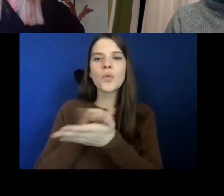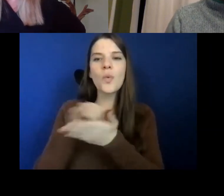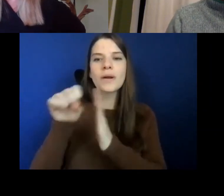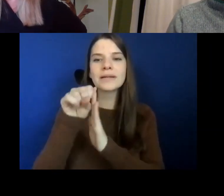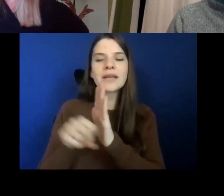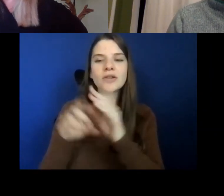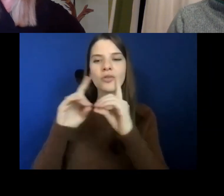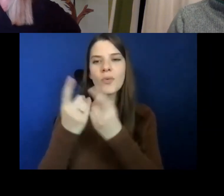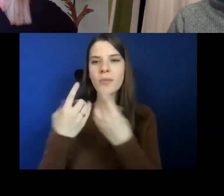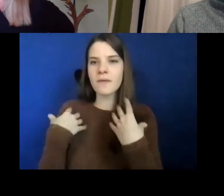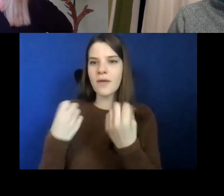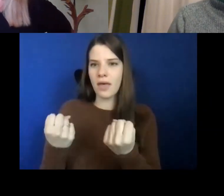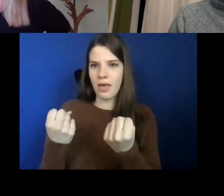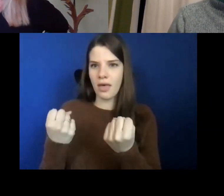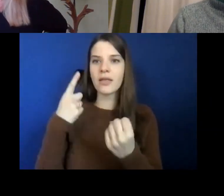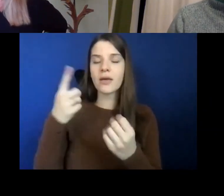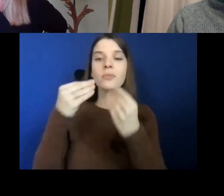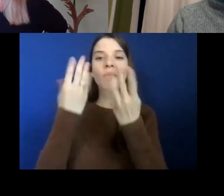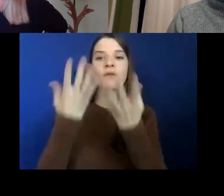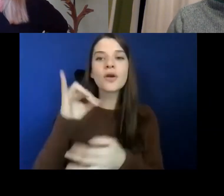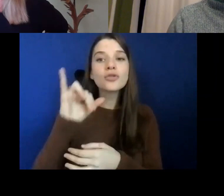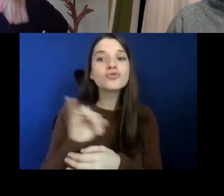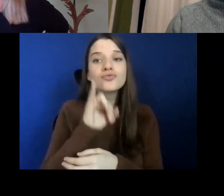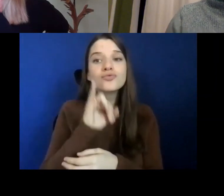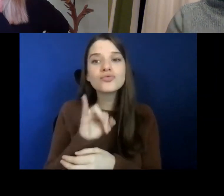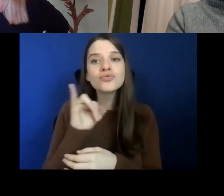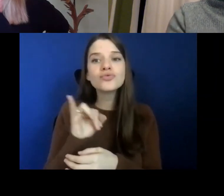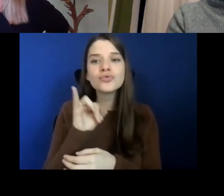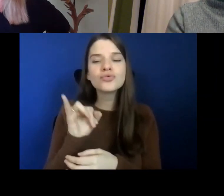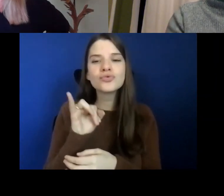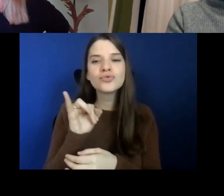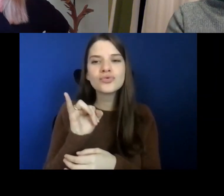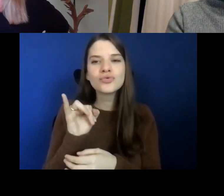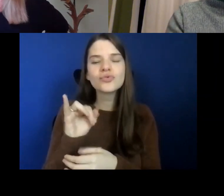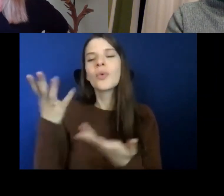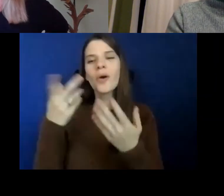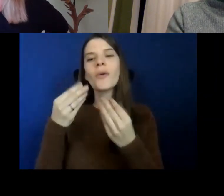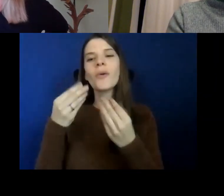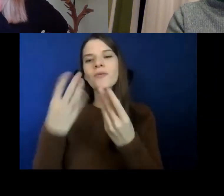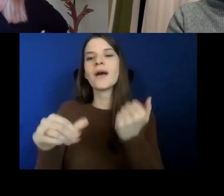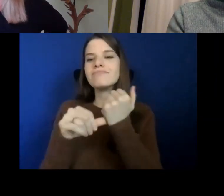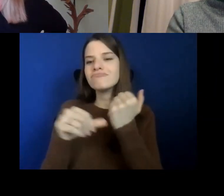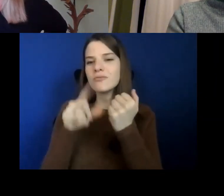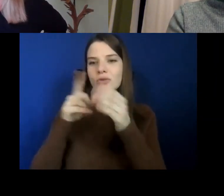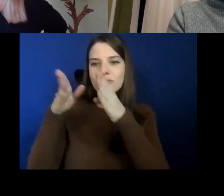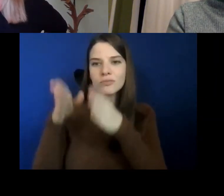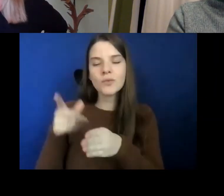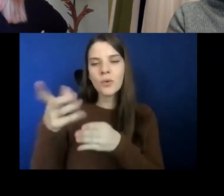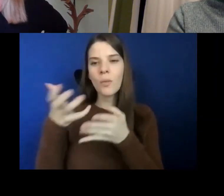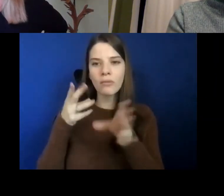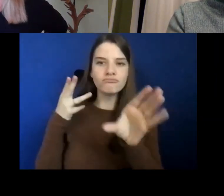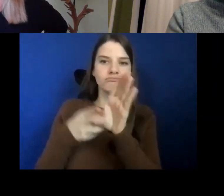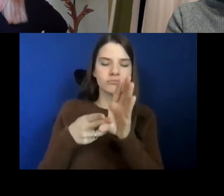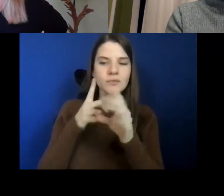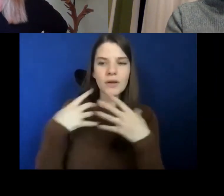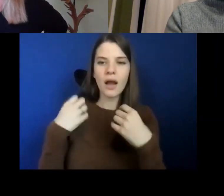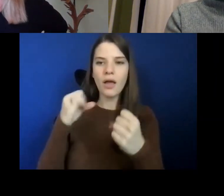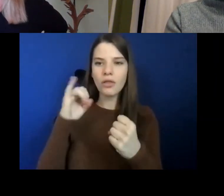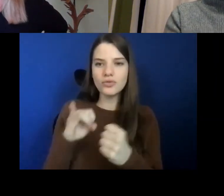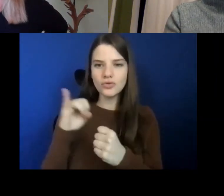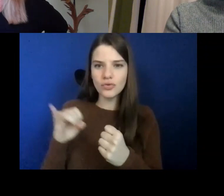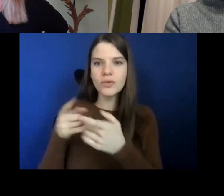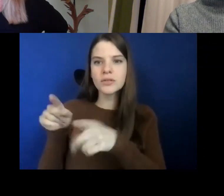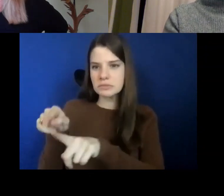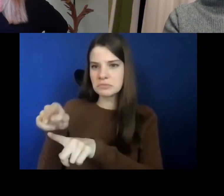State Department of Health, providing insurance for, or providing assistance for individuals who would like to enroll in health insurance.